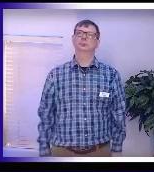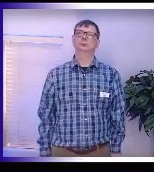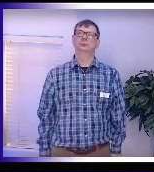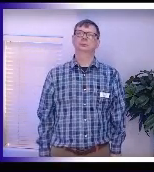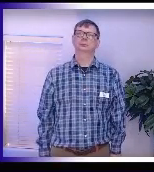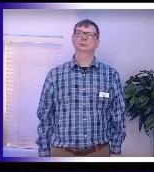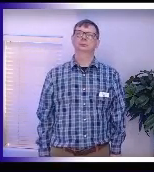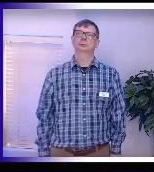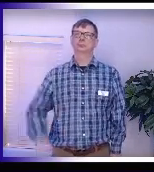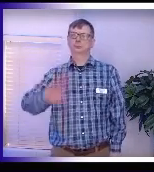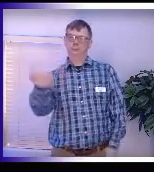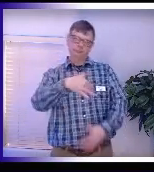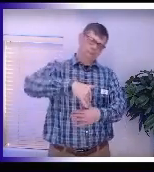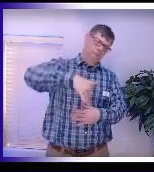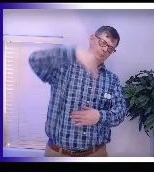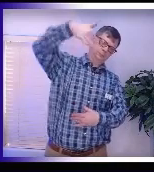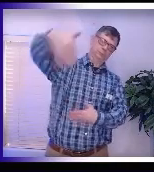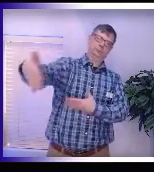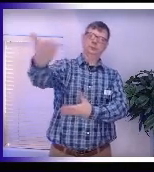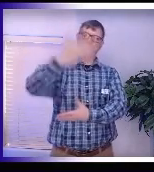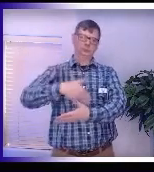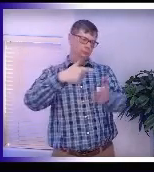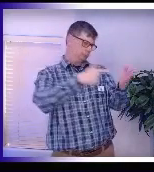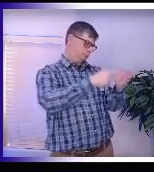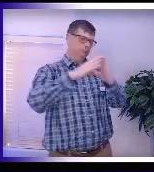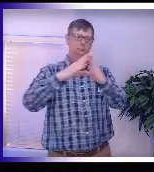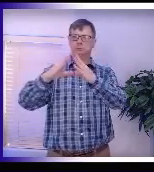the spirit in this room.